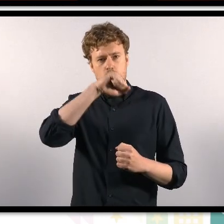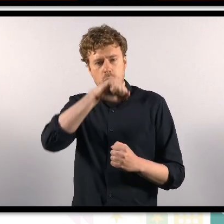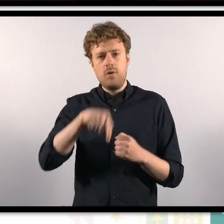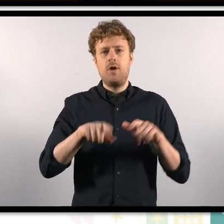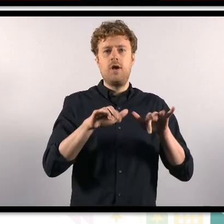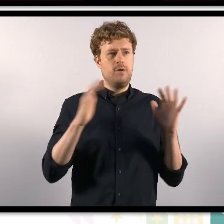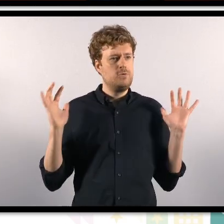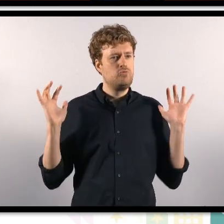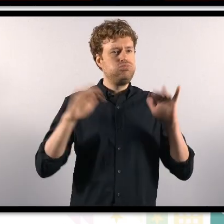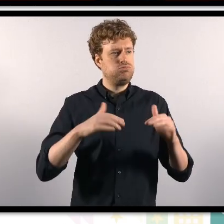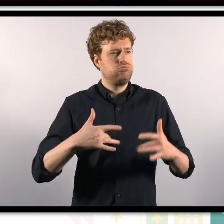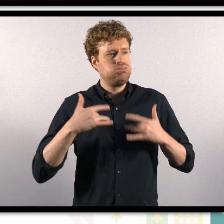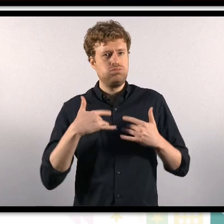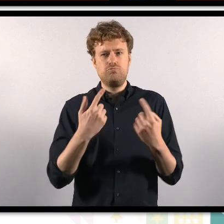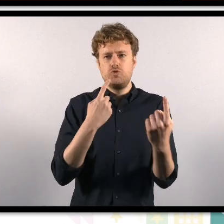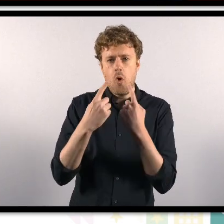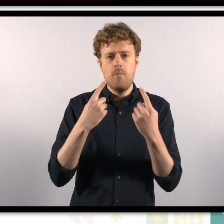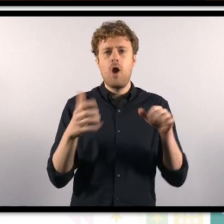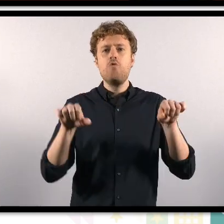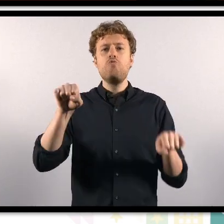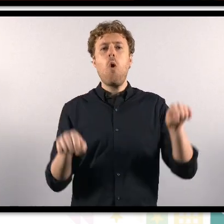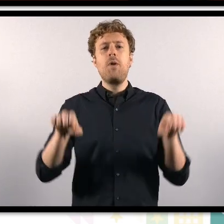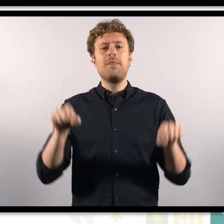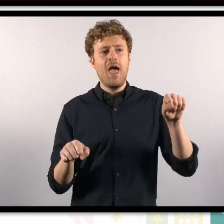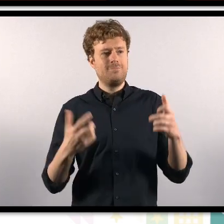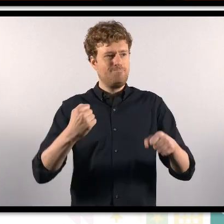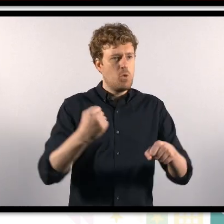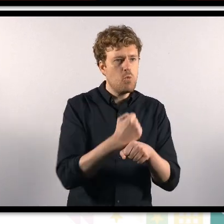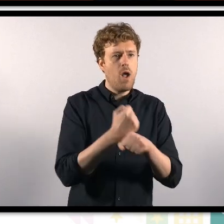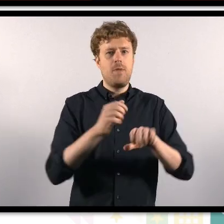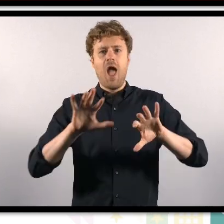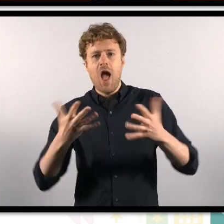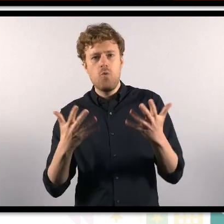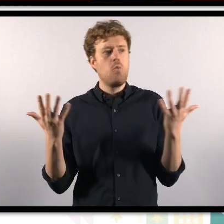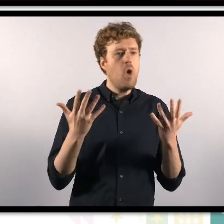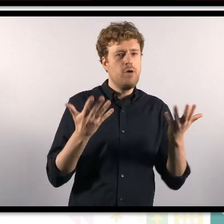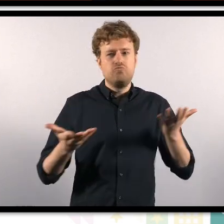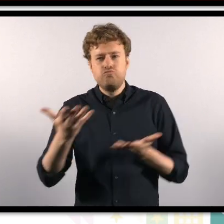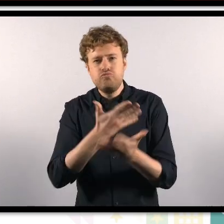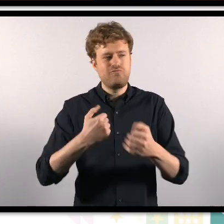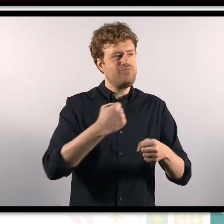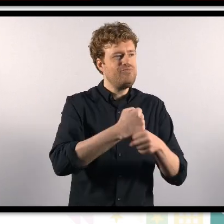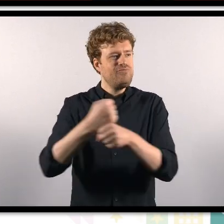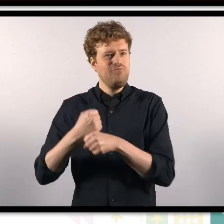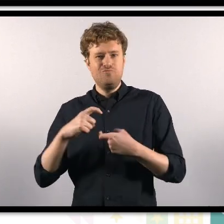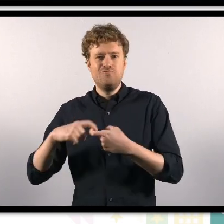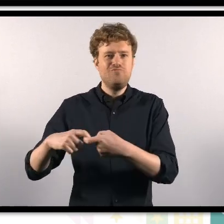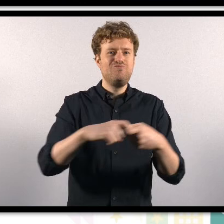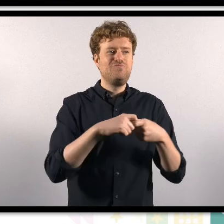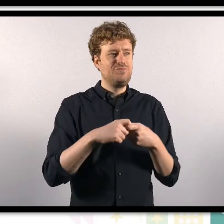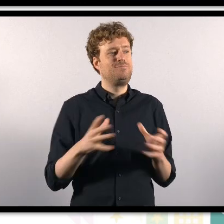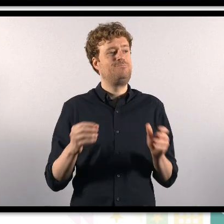of look at the history here, I think a lot of people aren't aware that CNCF was announced in July 2015. We had about